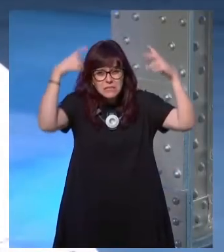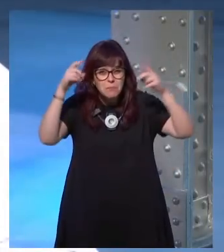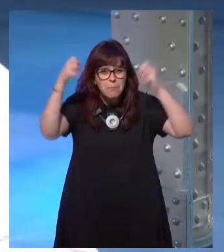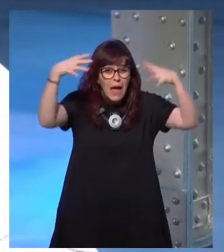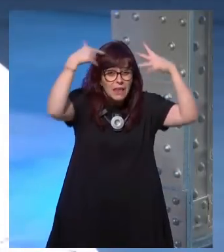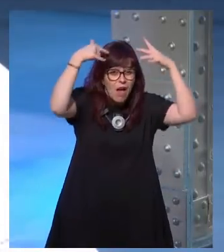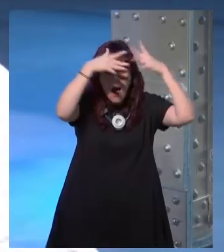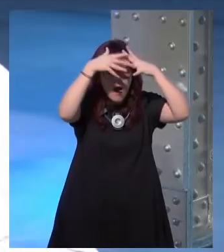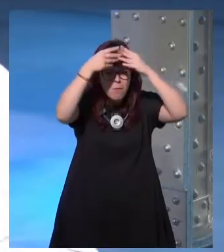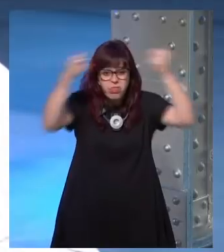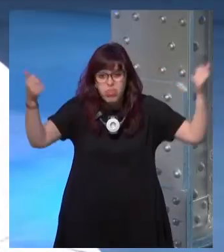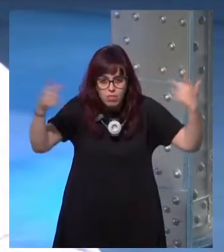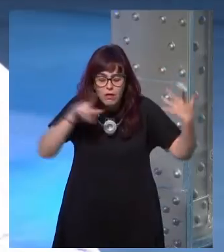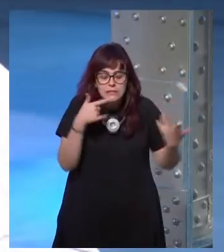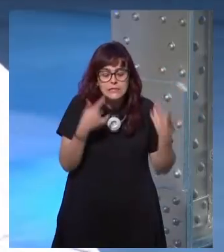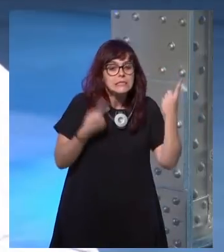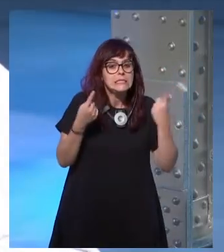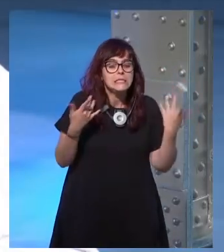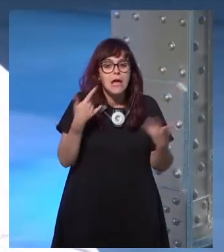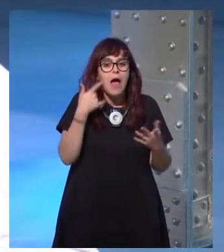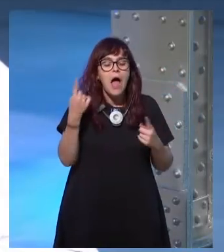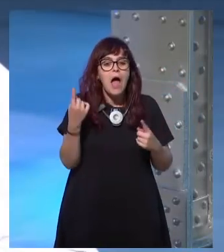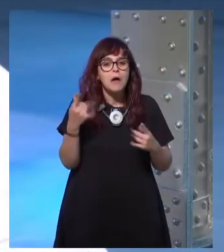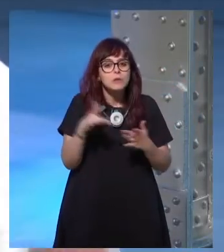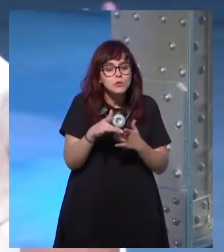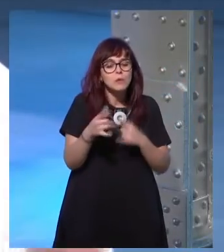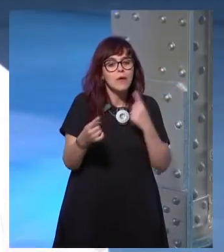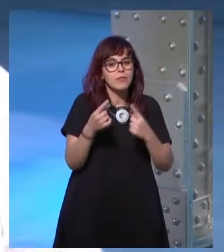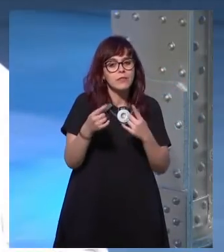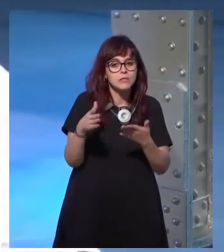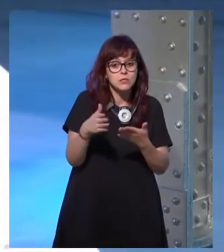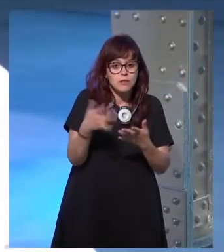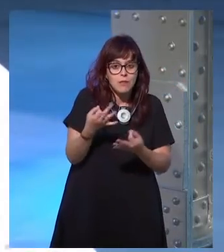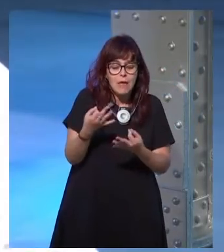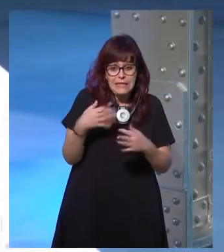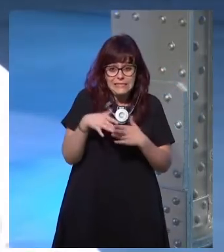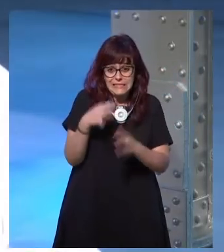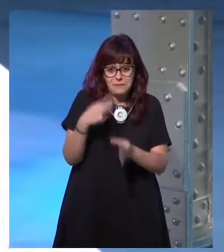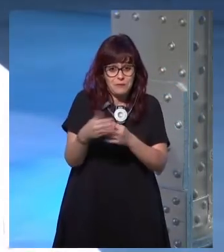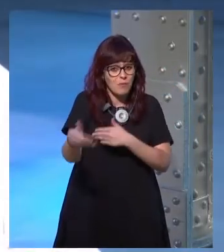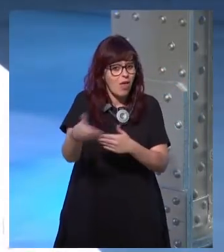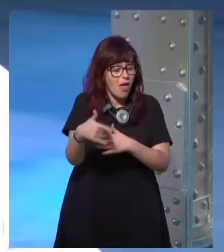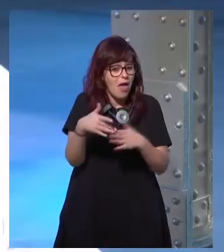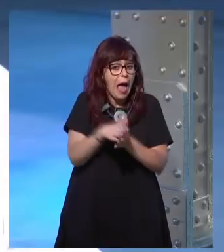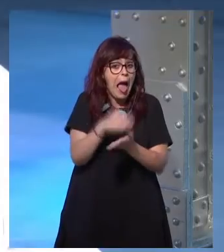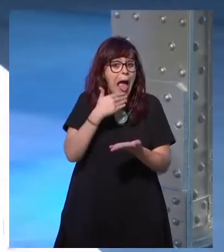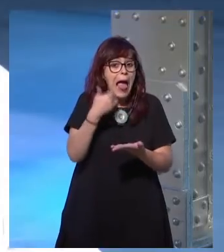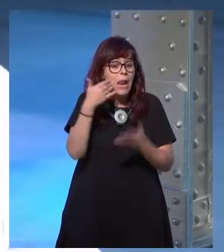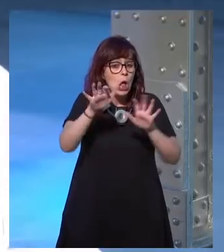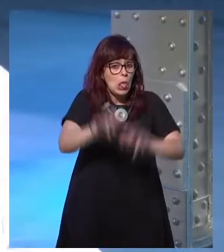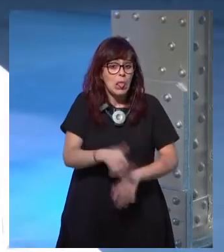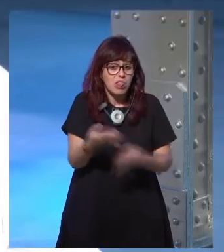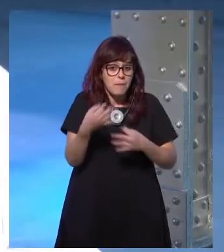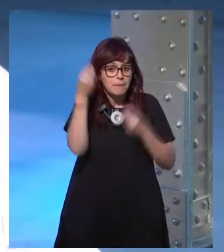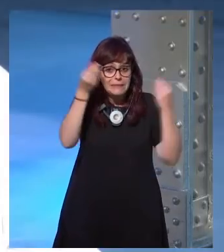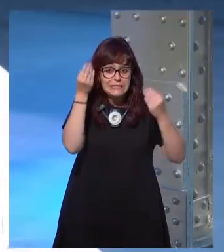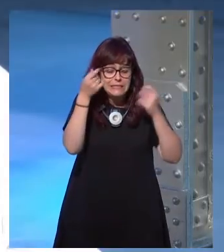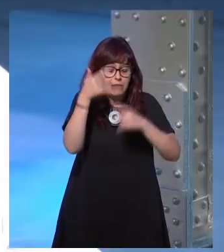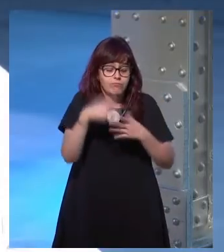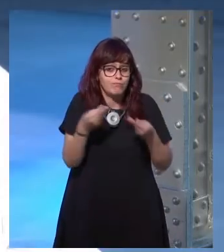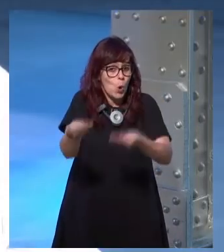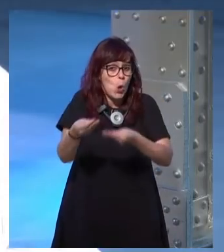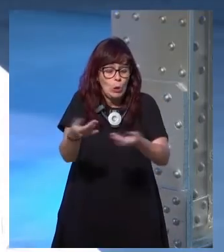exhausting, but we're getting there. Again, I owe her pages in September, so something will be written, so that's good. But I am